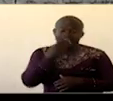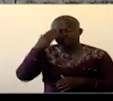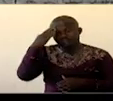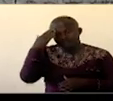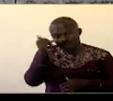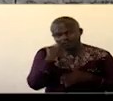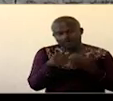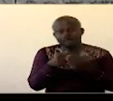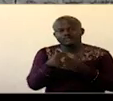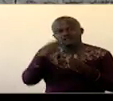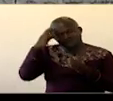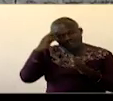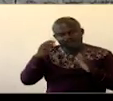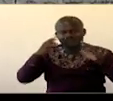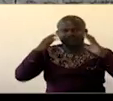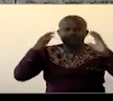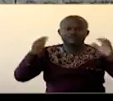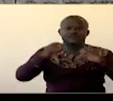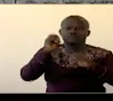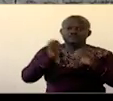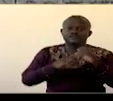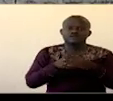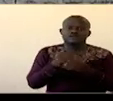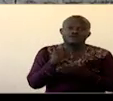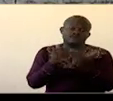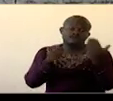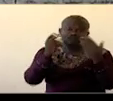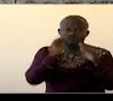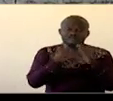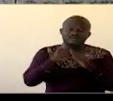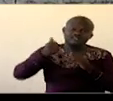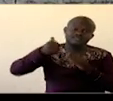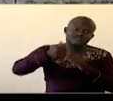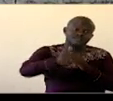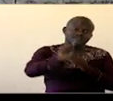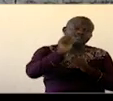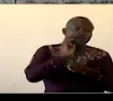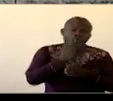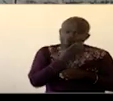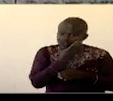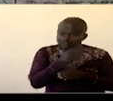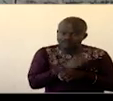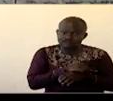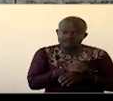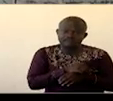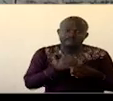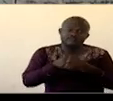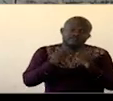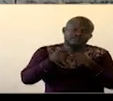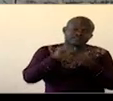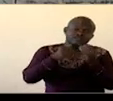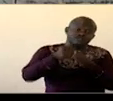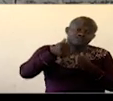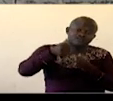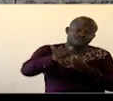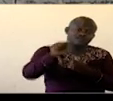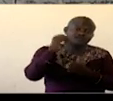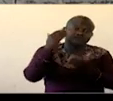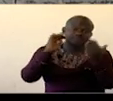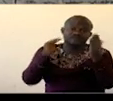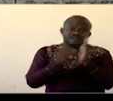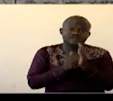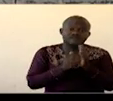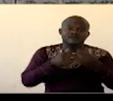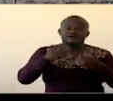Because, remember, the biggest percentage of organisms is water. In addition to that, plants and